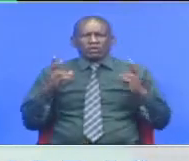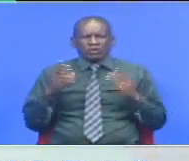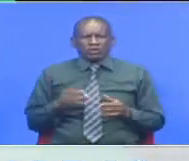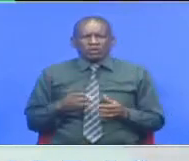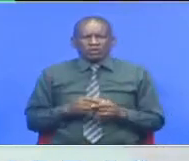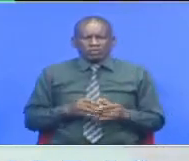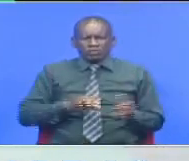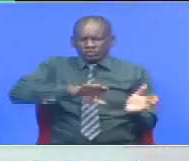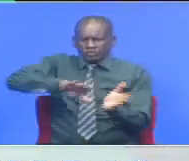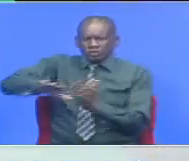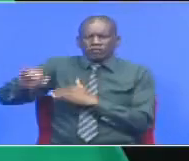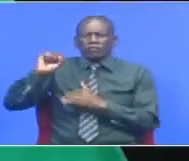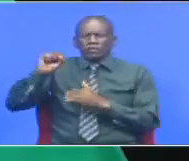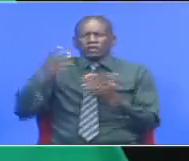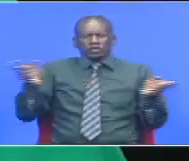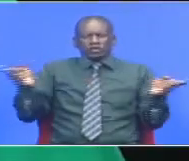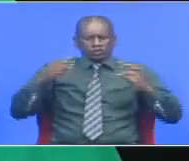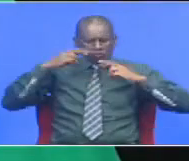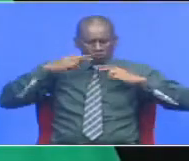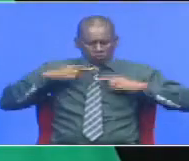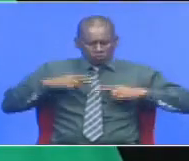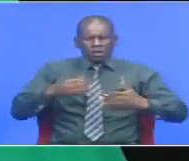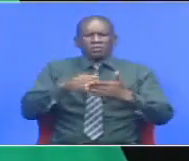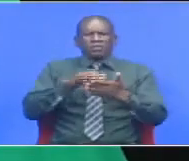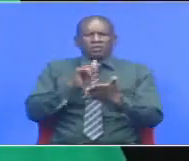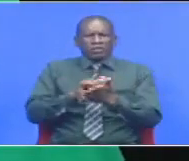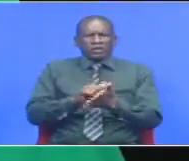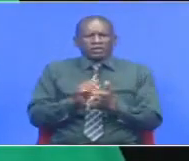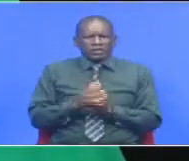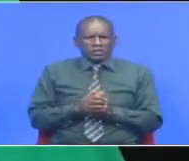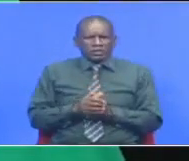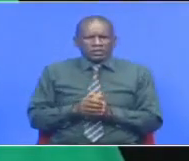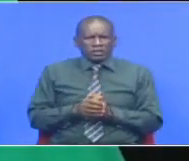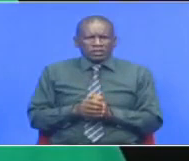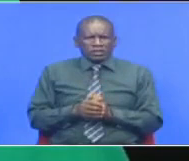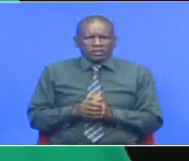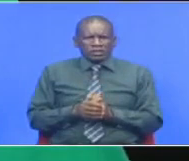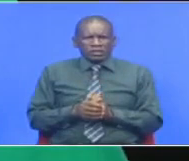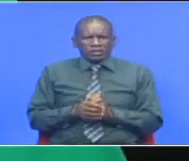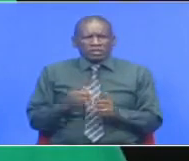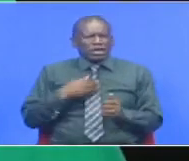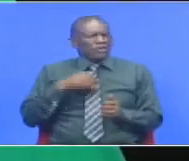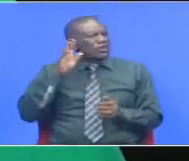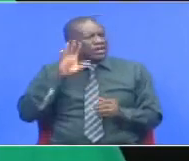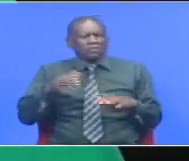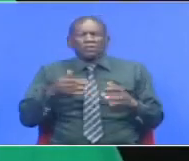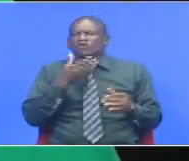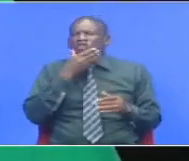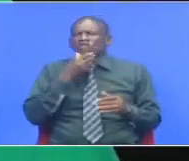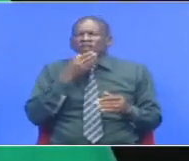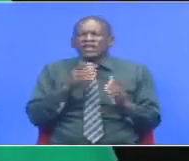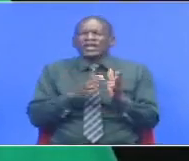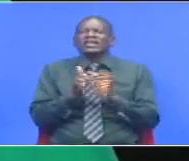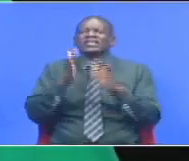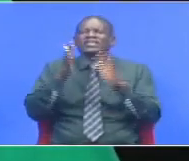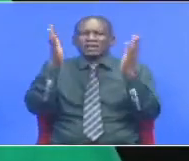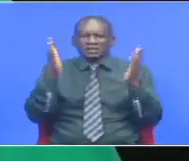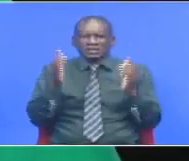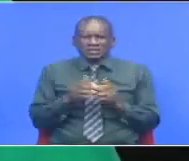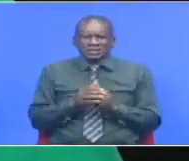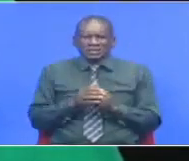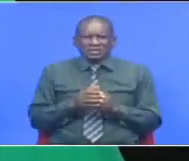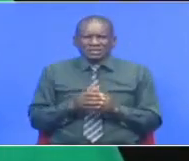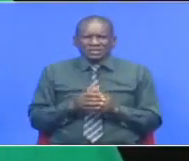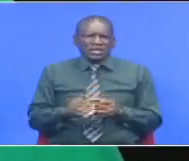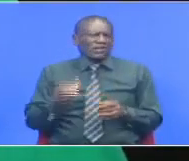Well, away from politics, we'll be taking a short break. But before that, you've likely heard of Father Christmas. You have also highly likely heard